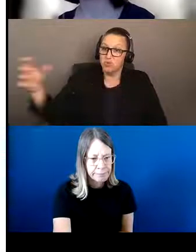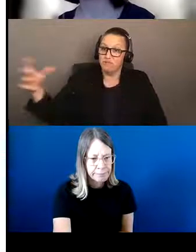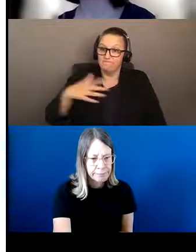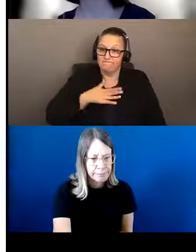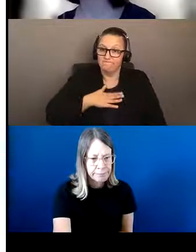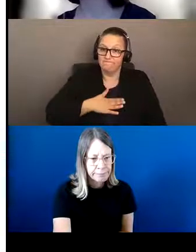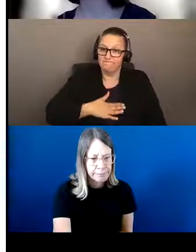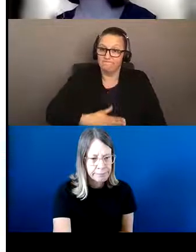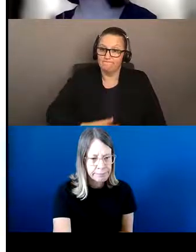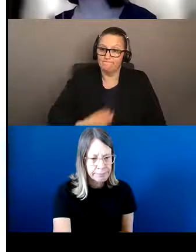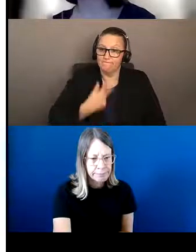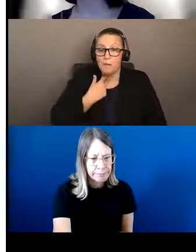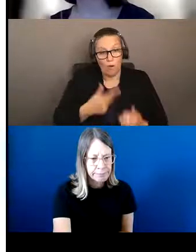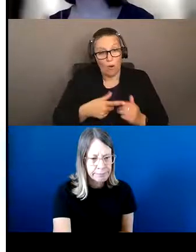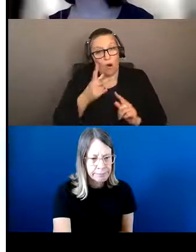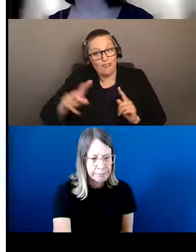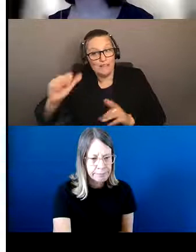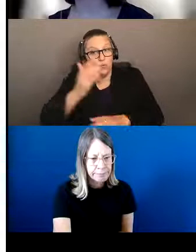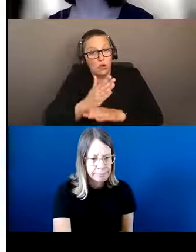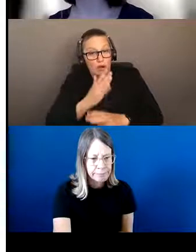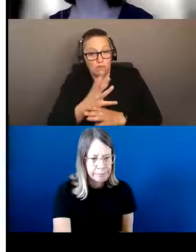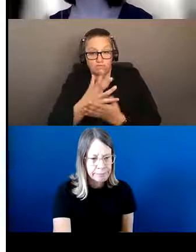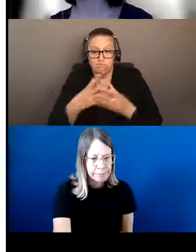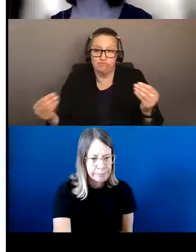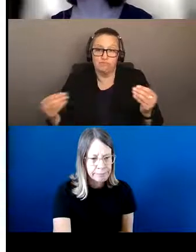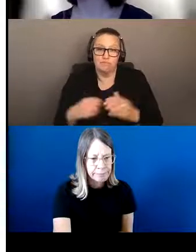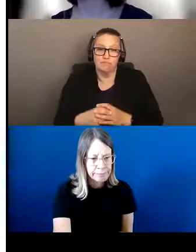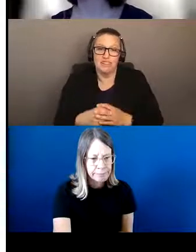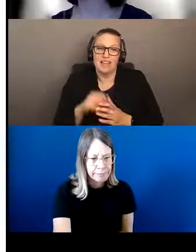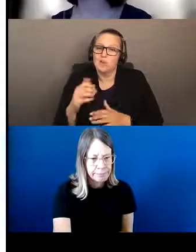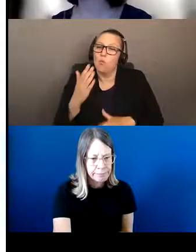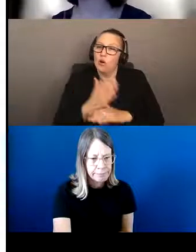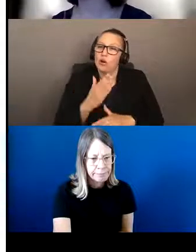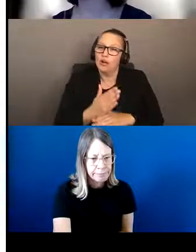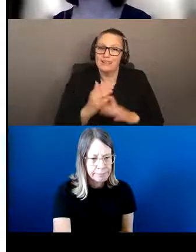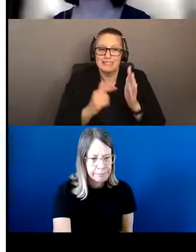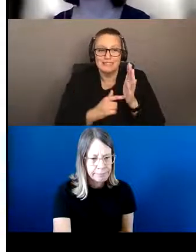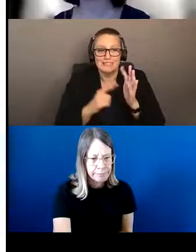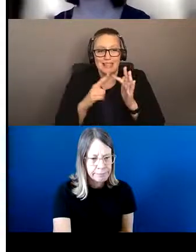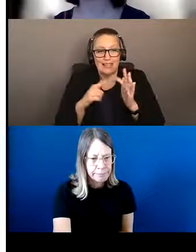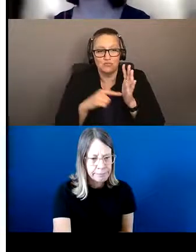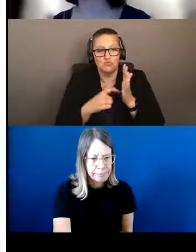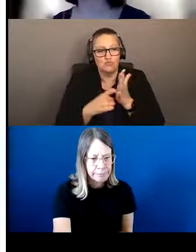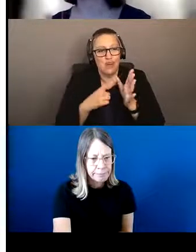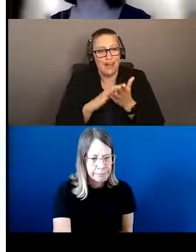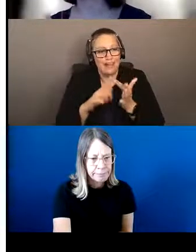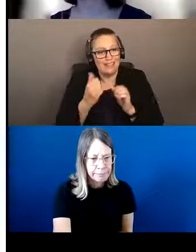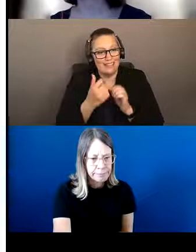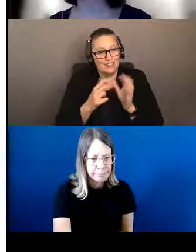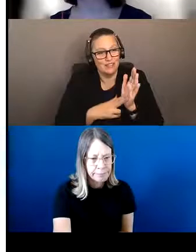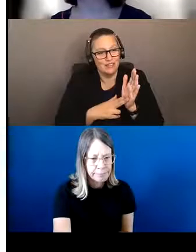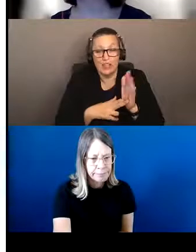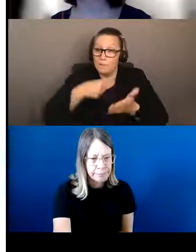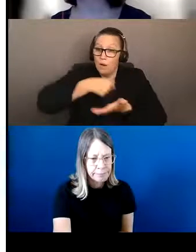view. In 1975, his work Tetrahedra, pictured with the artist at the bottom of the screen,